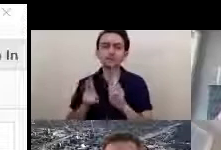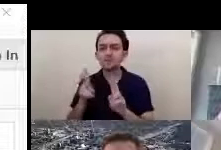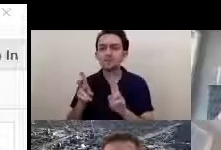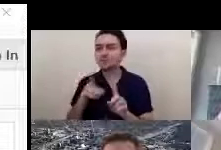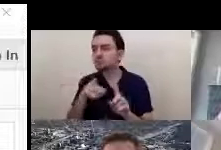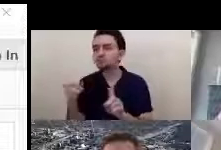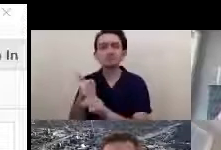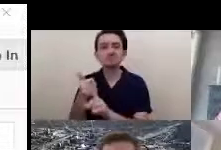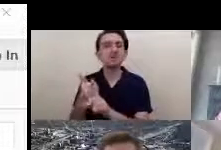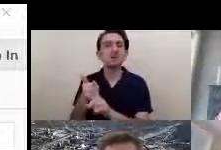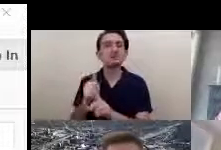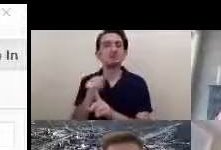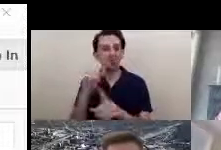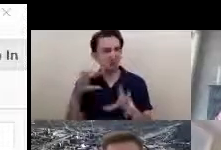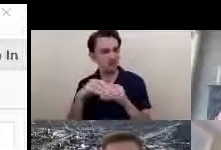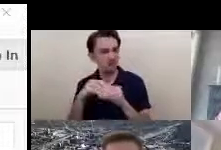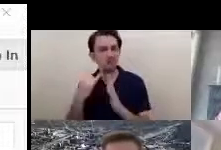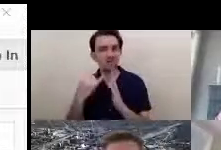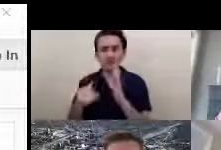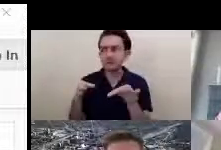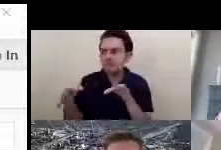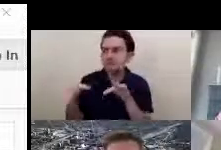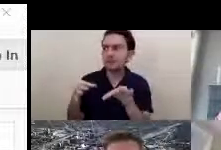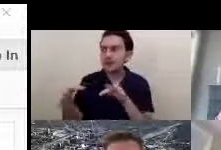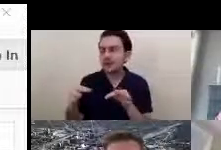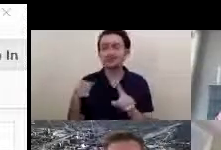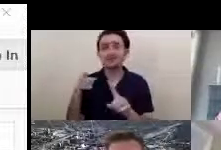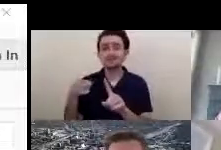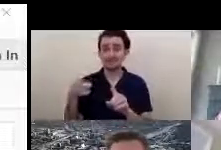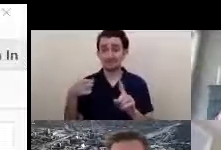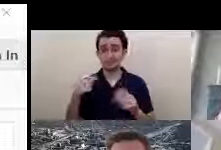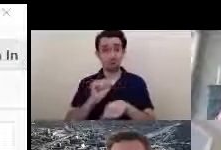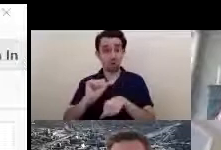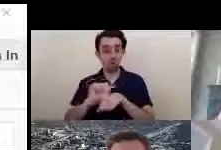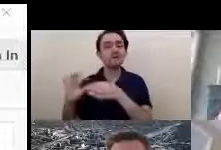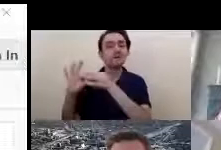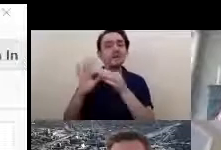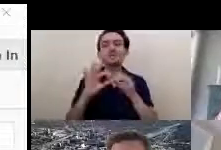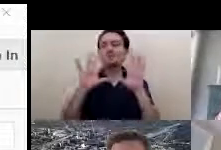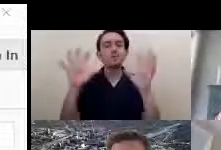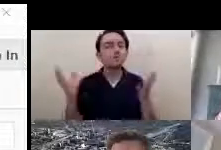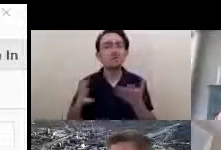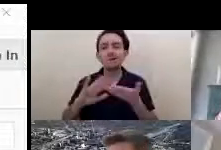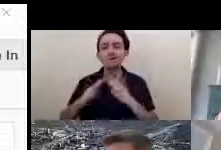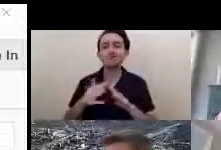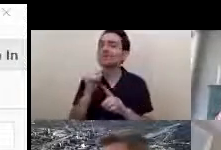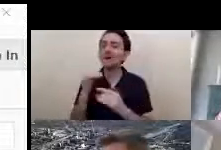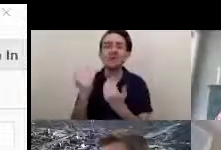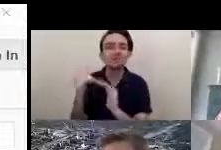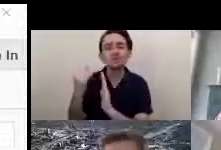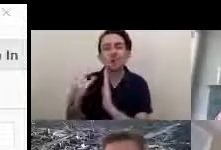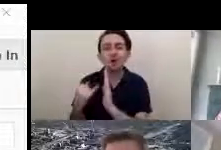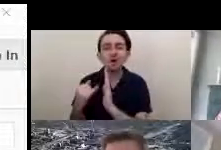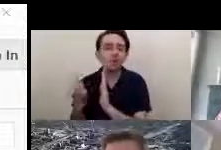in what we're trying to accomplish as a community than just simply saying, we support quote unquote the